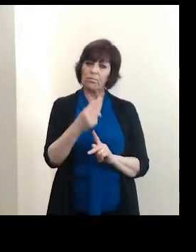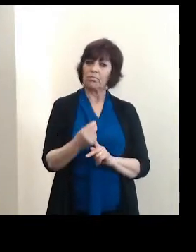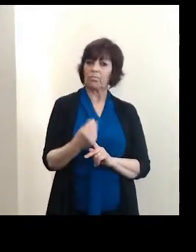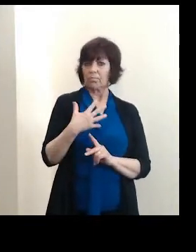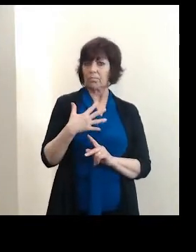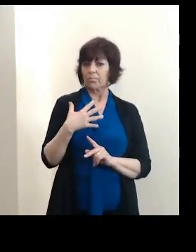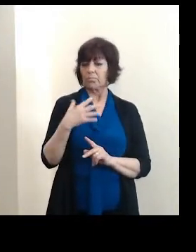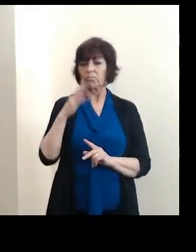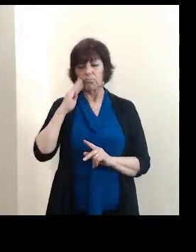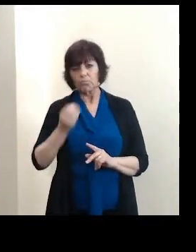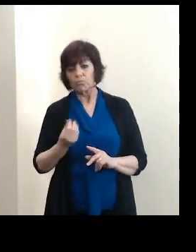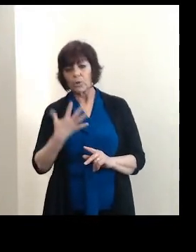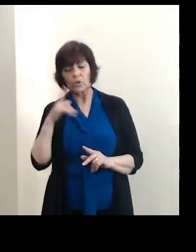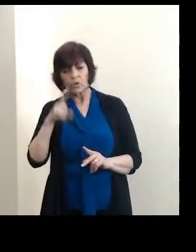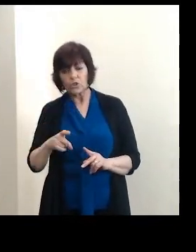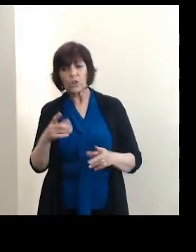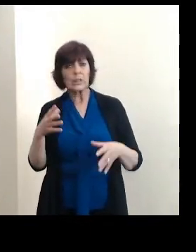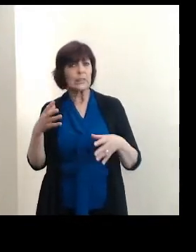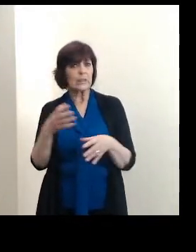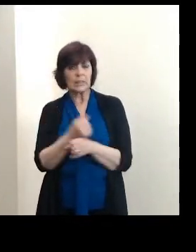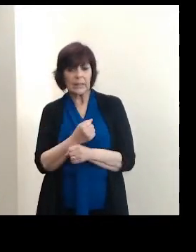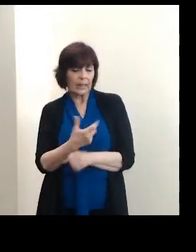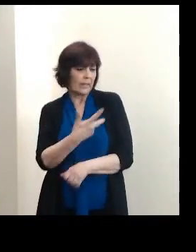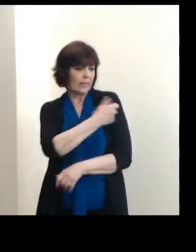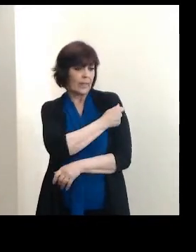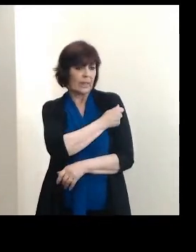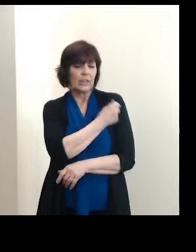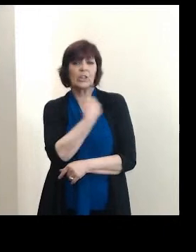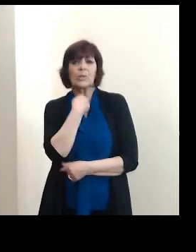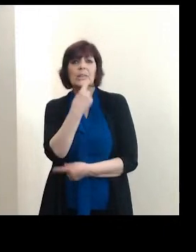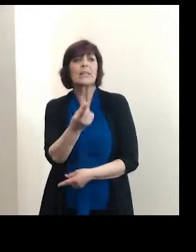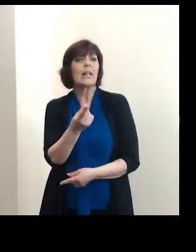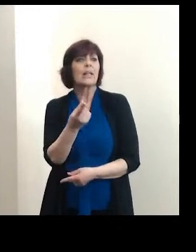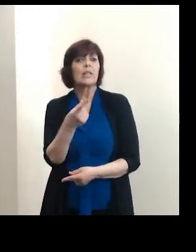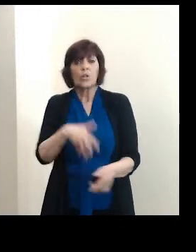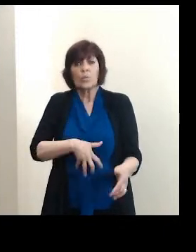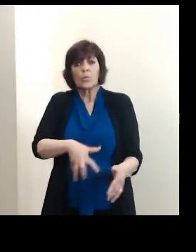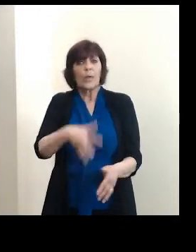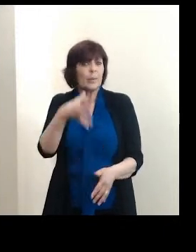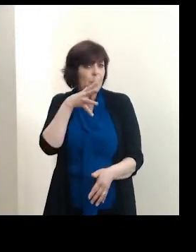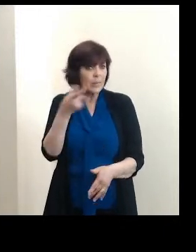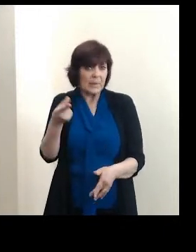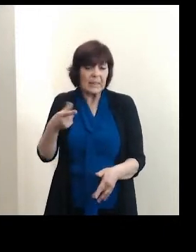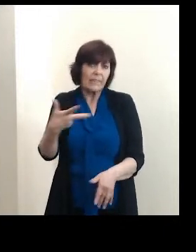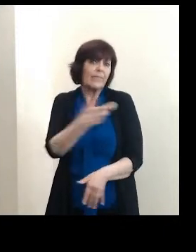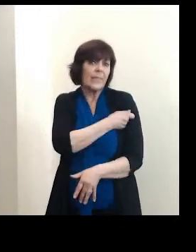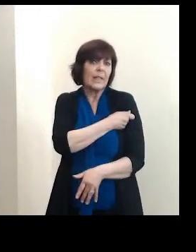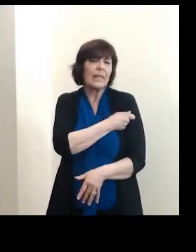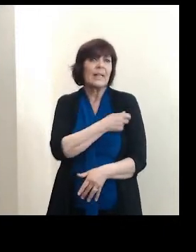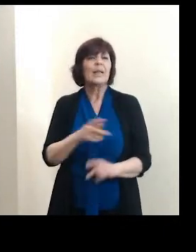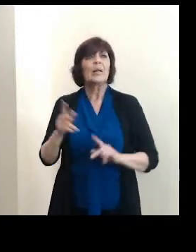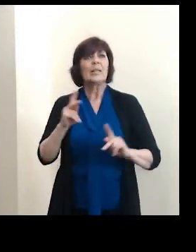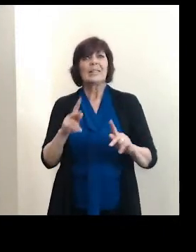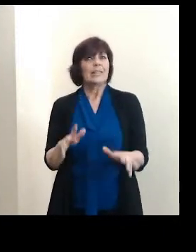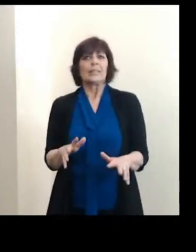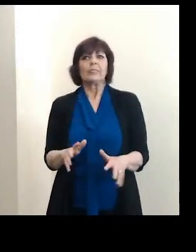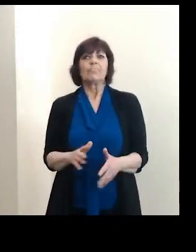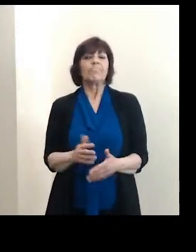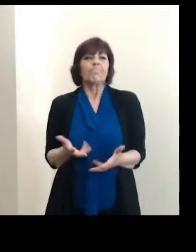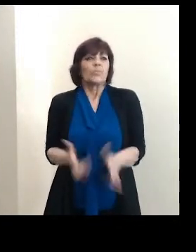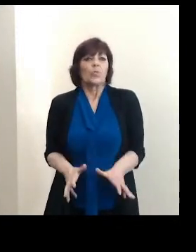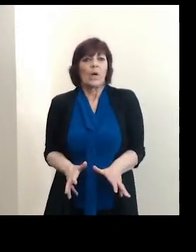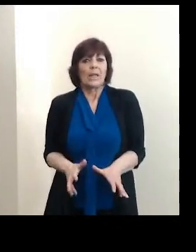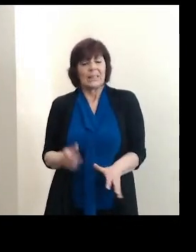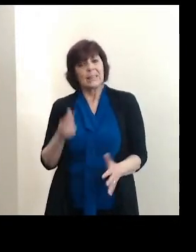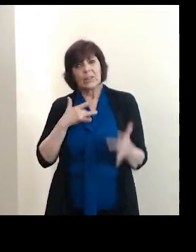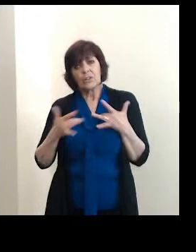She's an OBGYN, so she was out there telling soon-to-be moms they should be vaccinated. Hesitancy is a concern, and we are